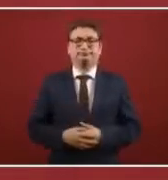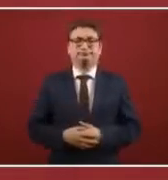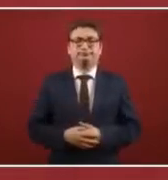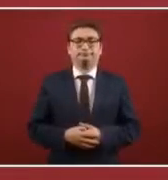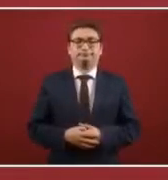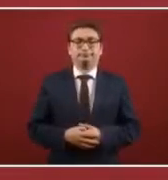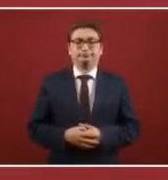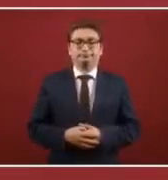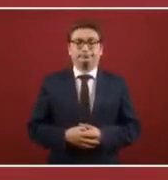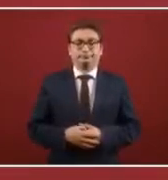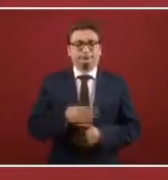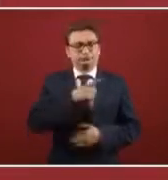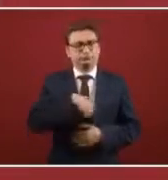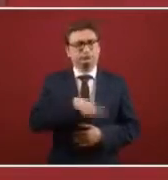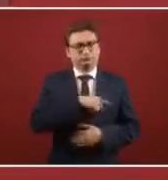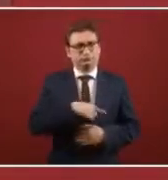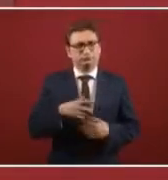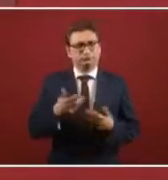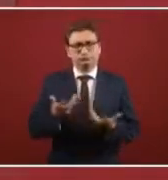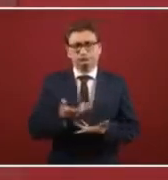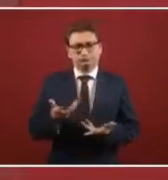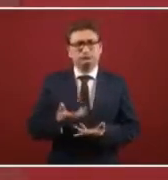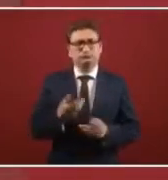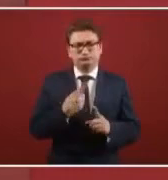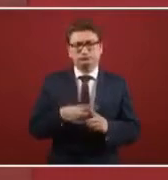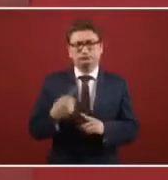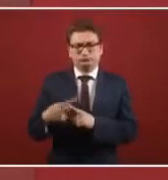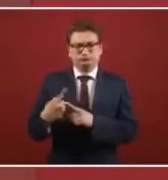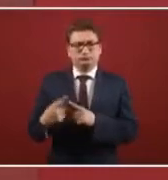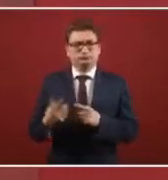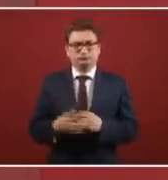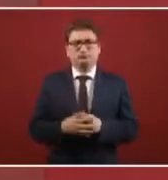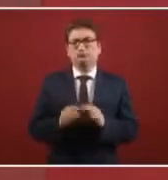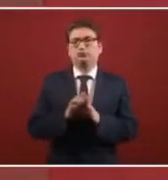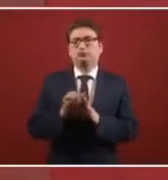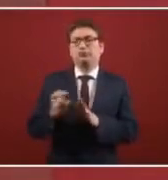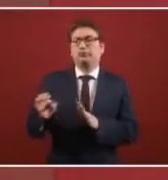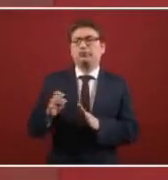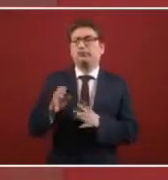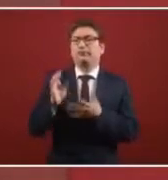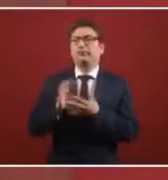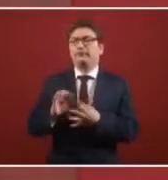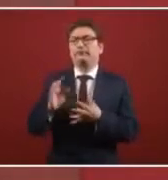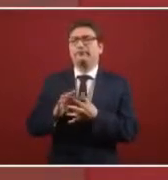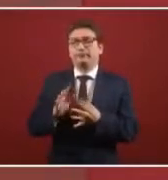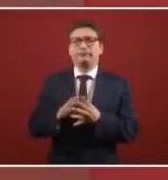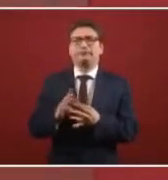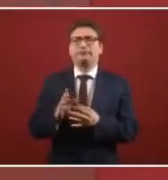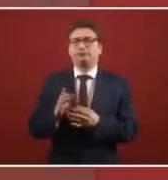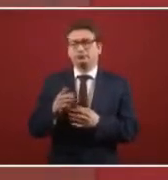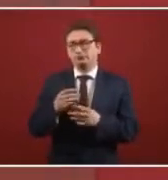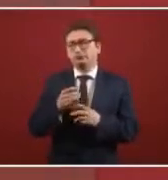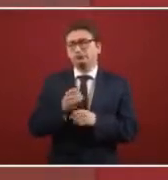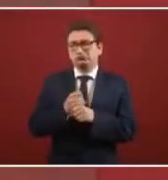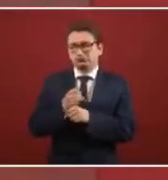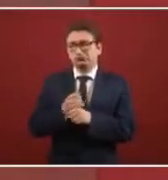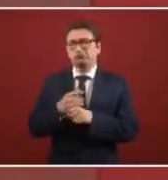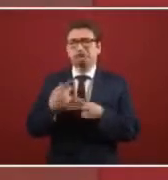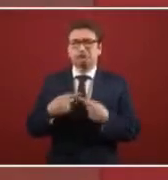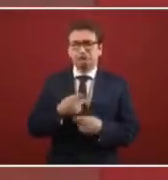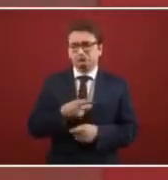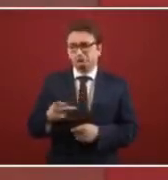at the same time, mientras while ponían estas cortinas they were de putting humo, up these smoke